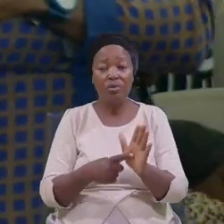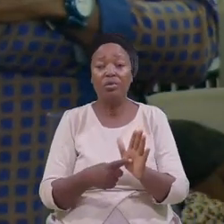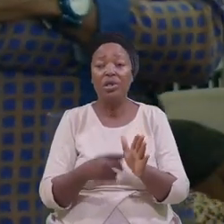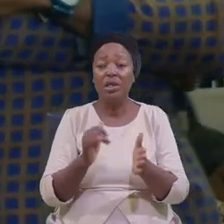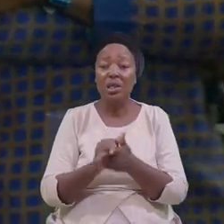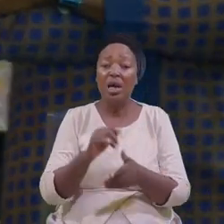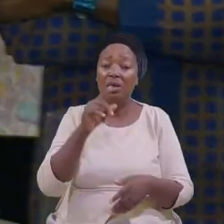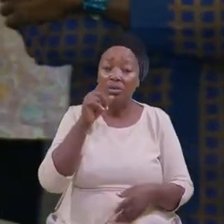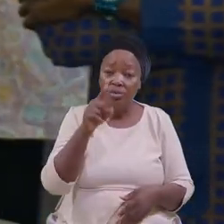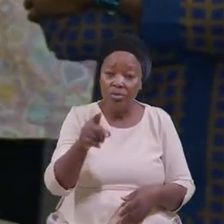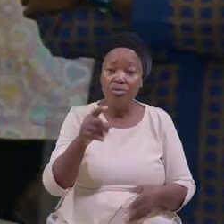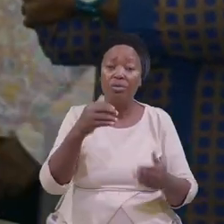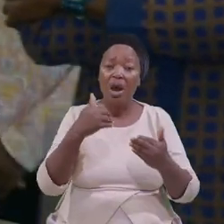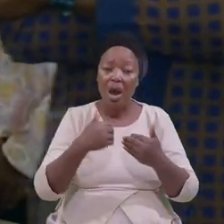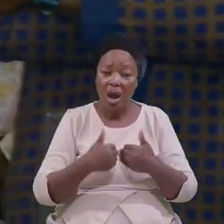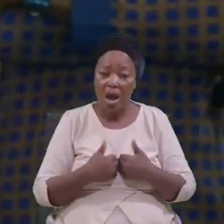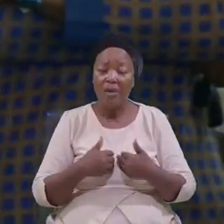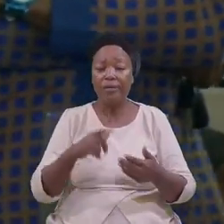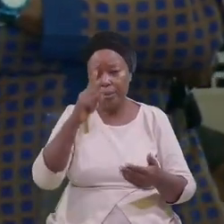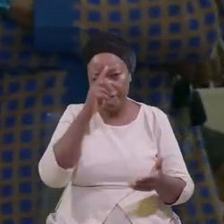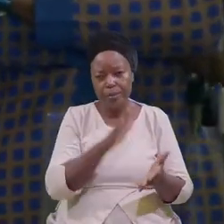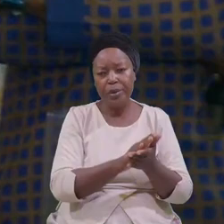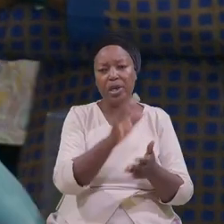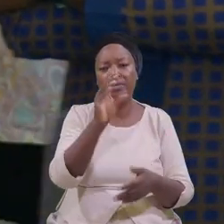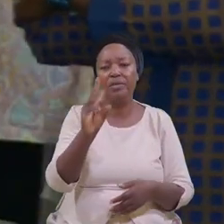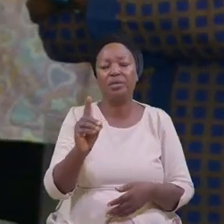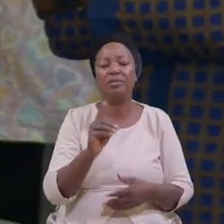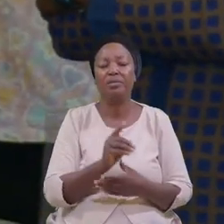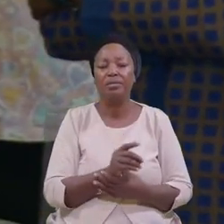you have believed.